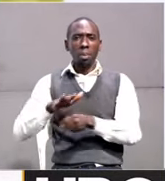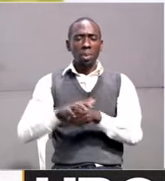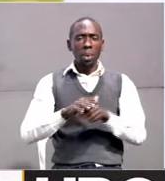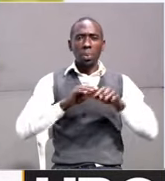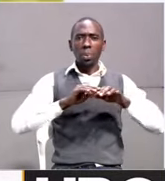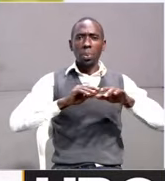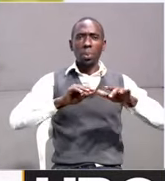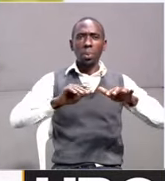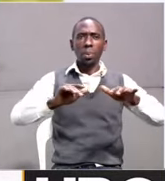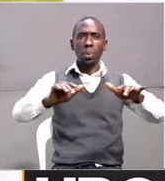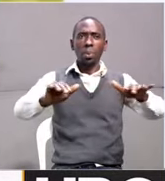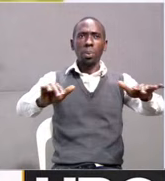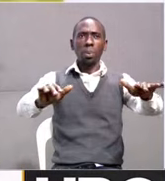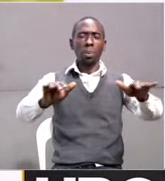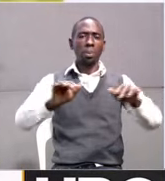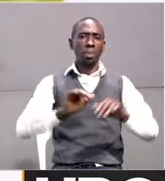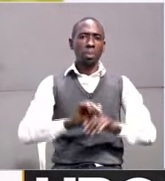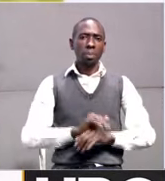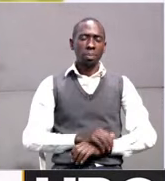numerous.